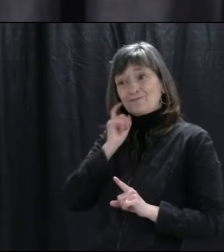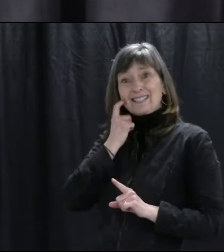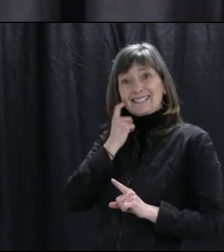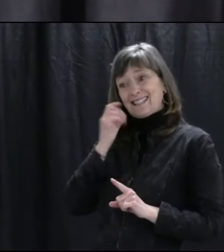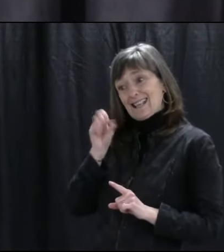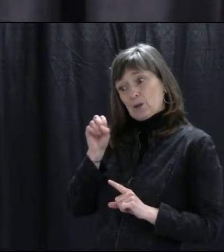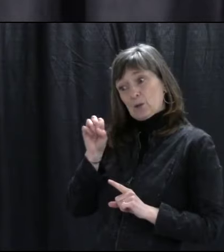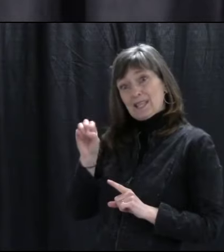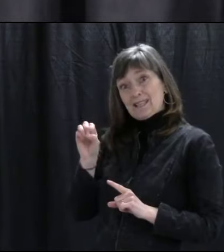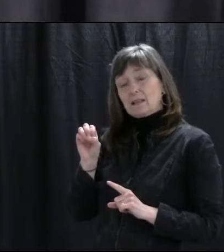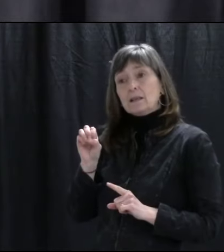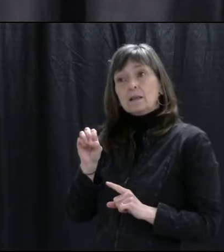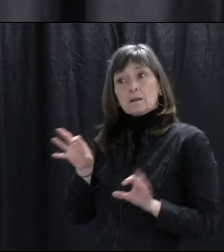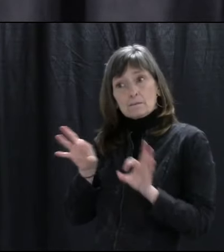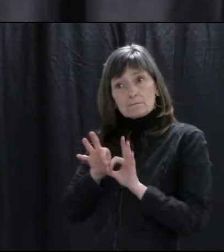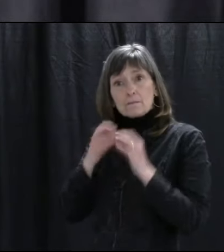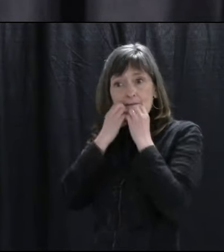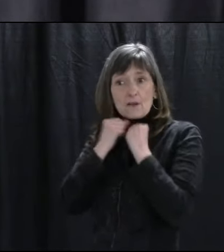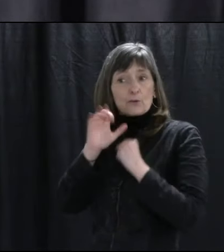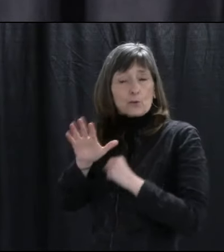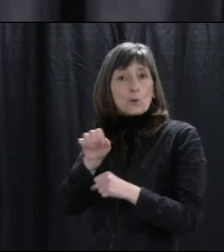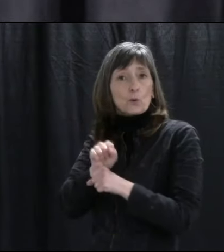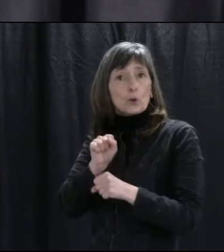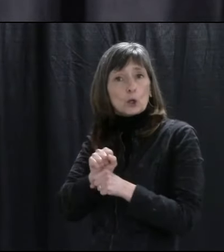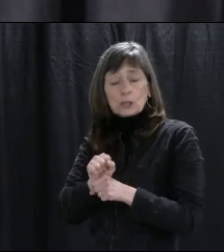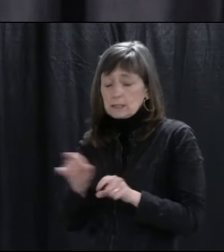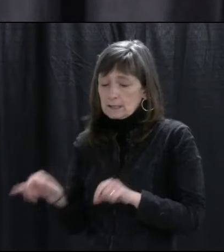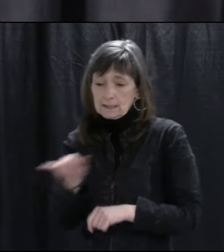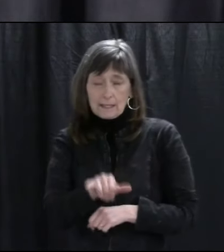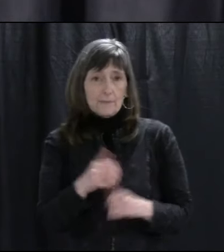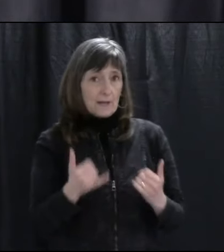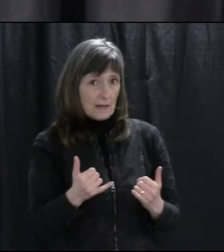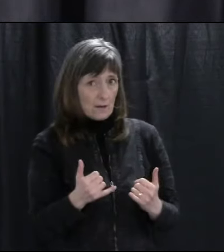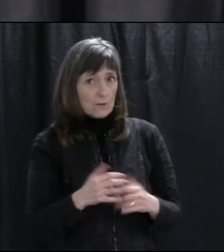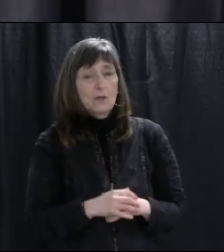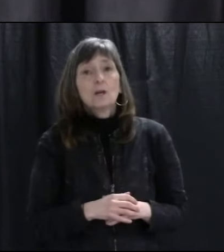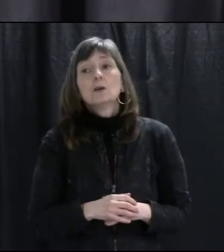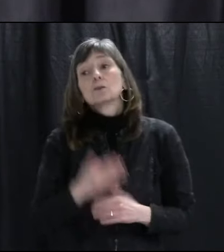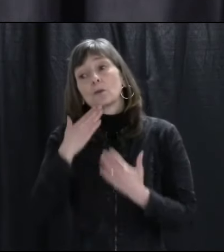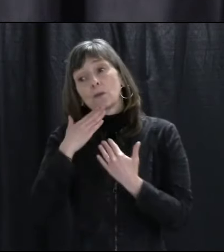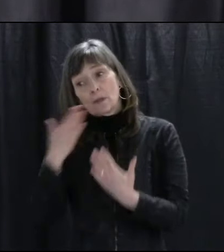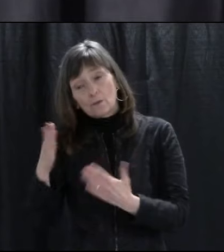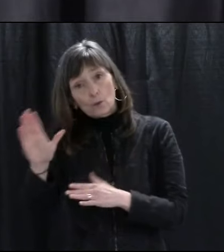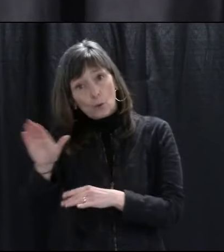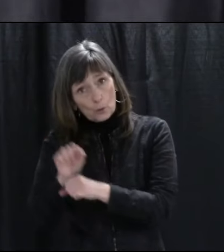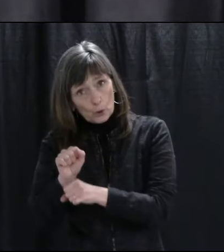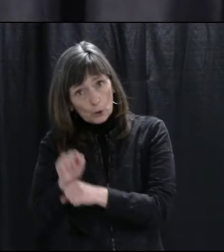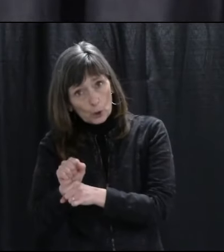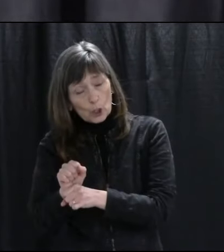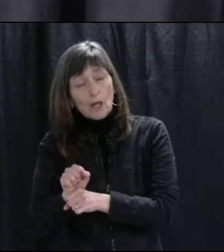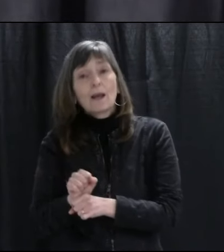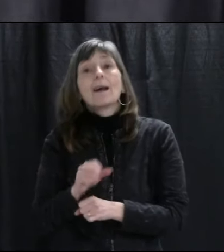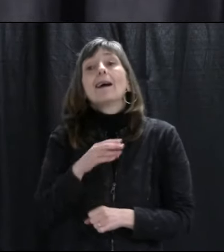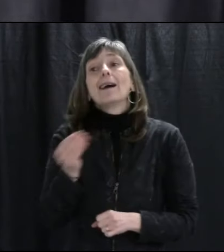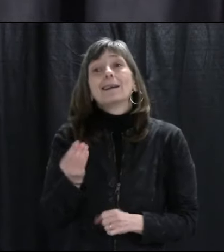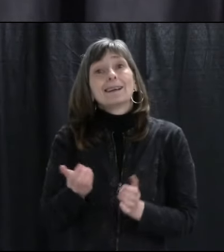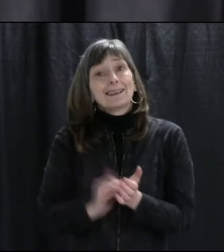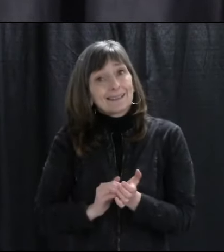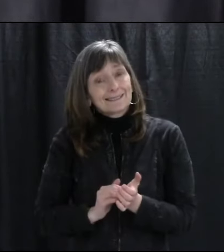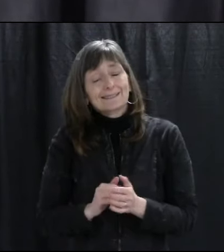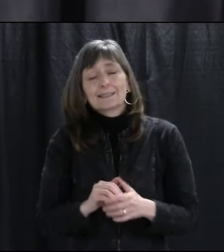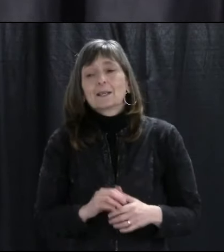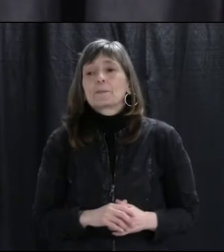now during the COVID issue. So thank you for the work you do. And I'm just going to close by,